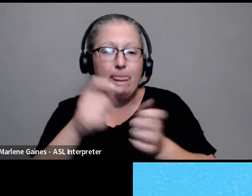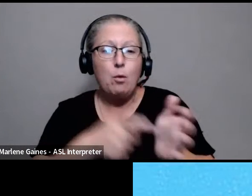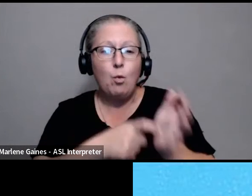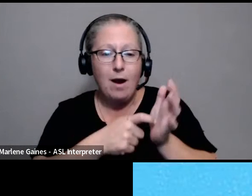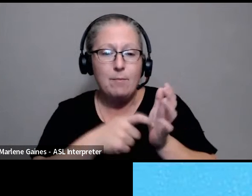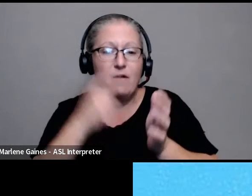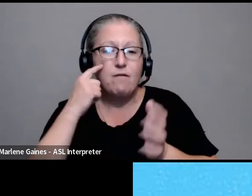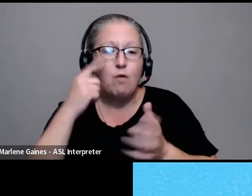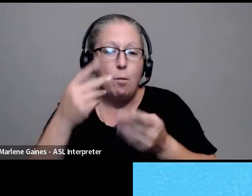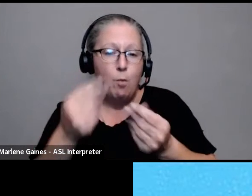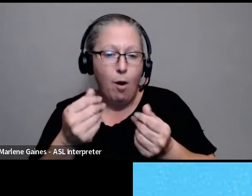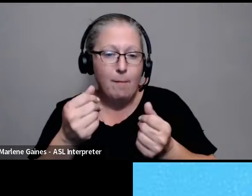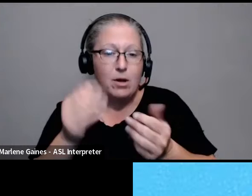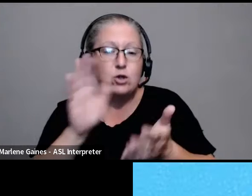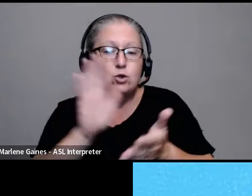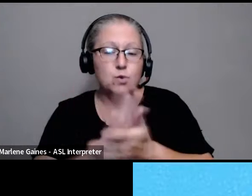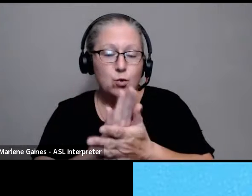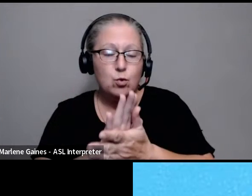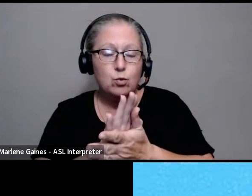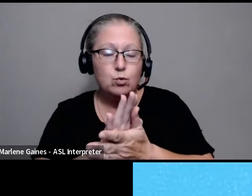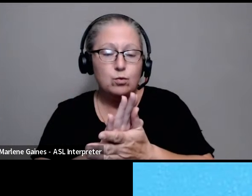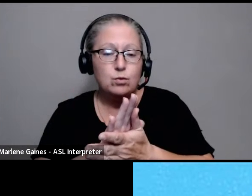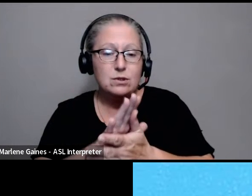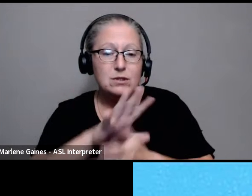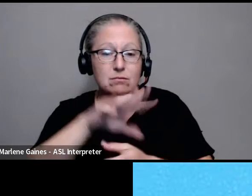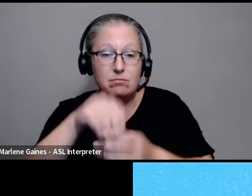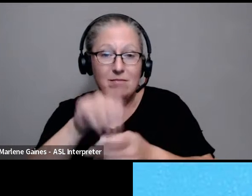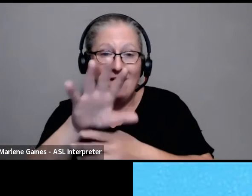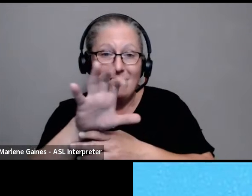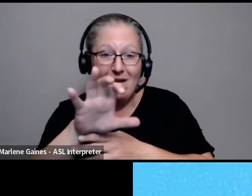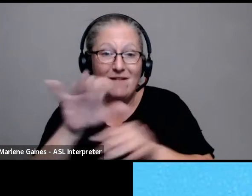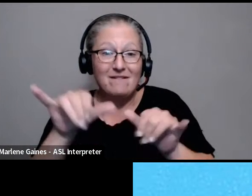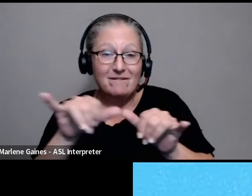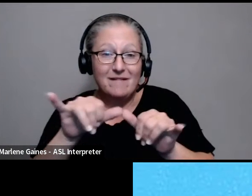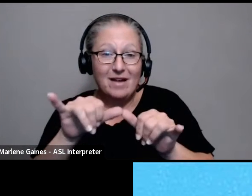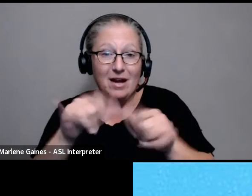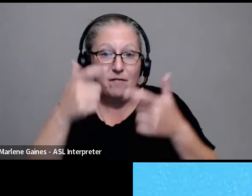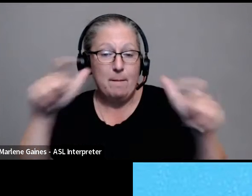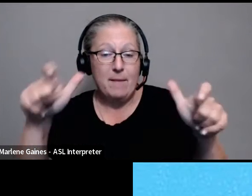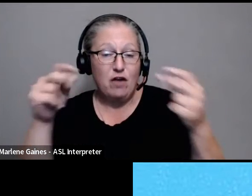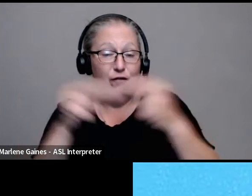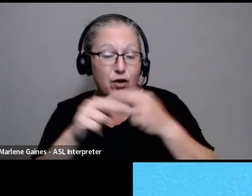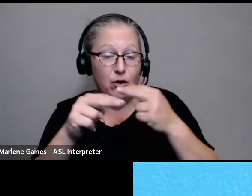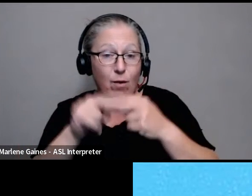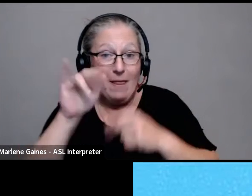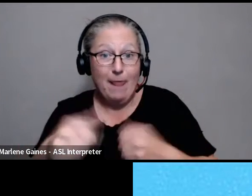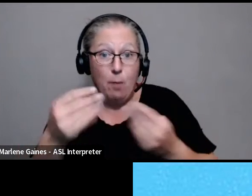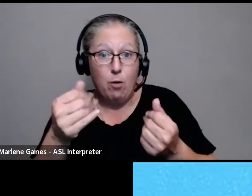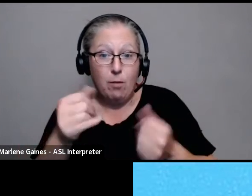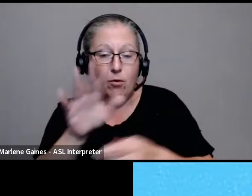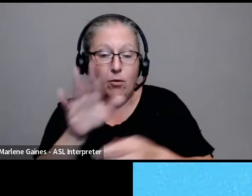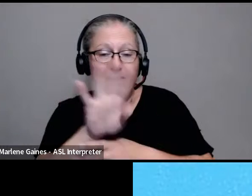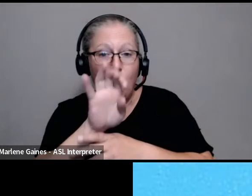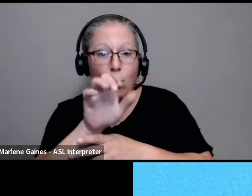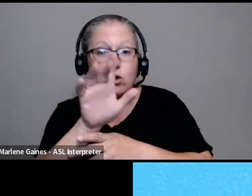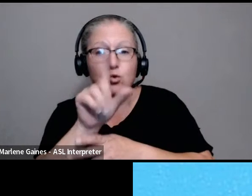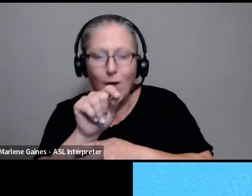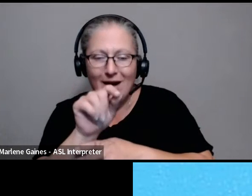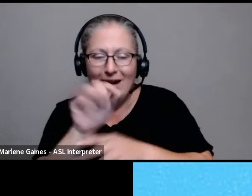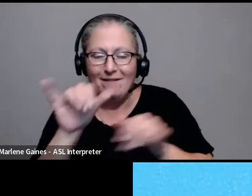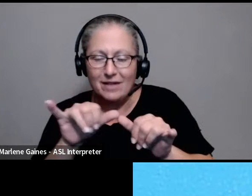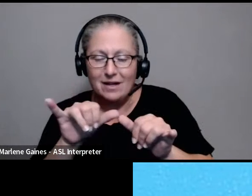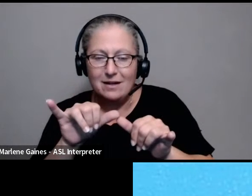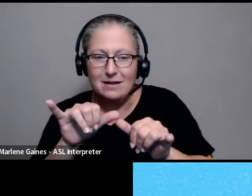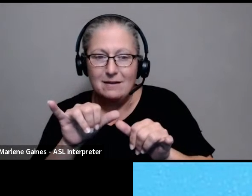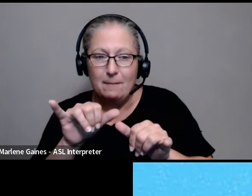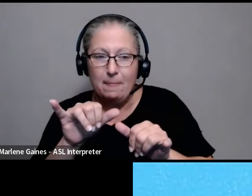requirements for properties, schools that are within 500 feet of a major freeway. This property is within 420 feet. So